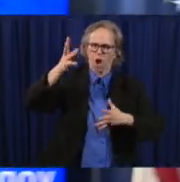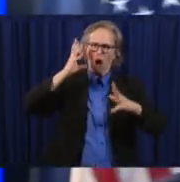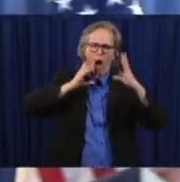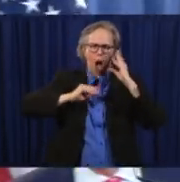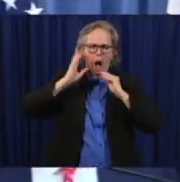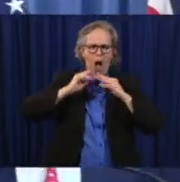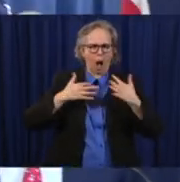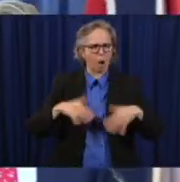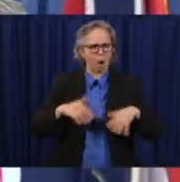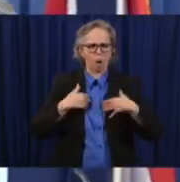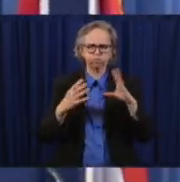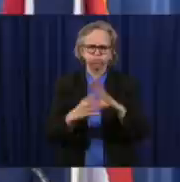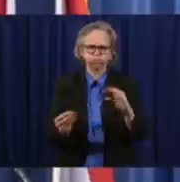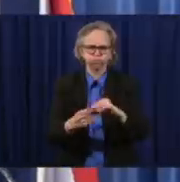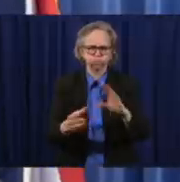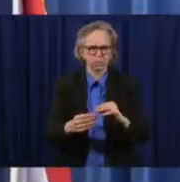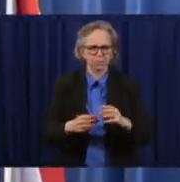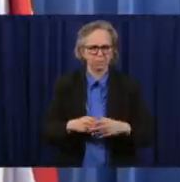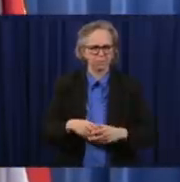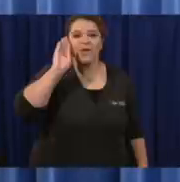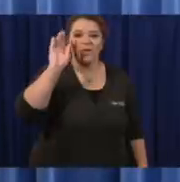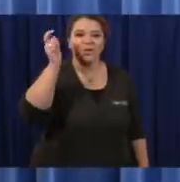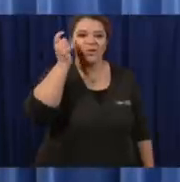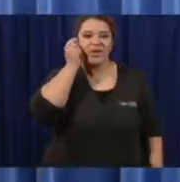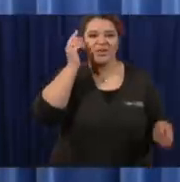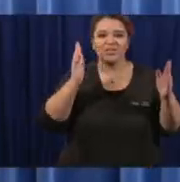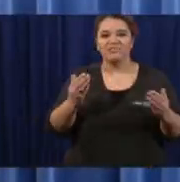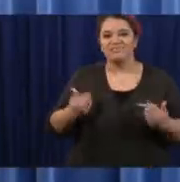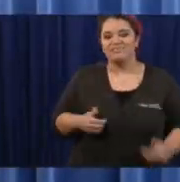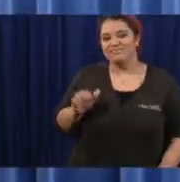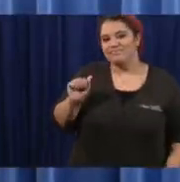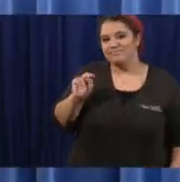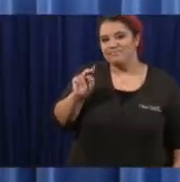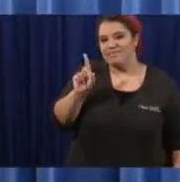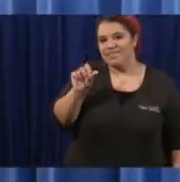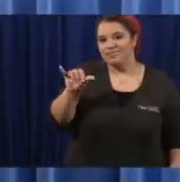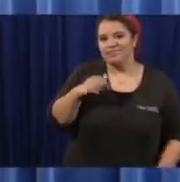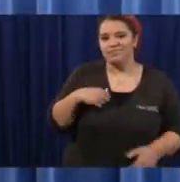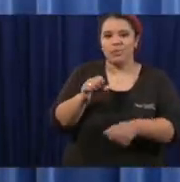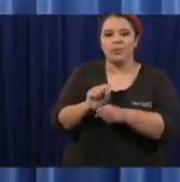a good comprehensive report when we do that. We'll State House News Bureau.